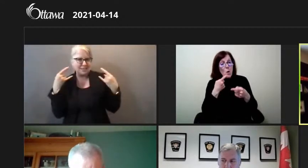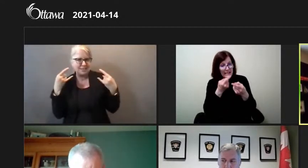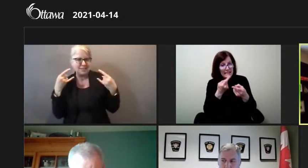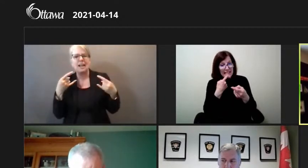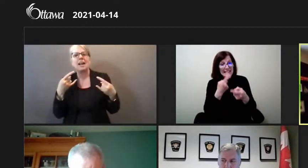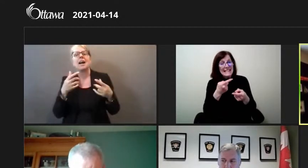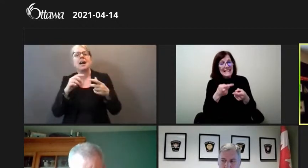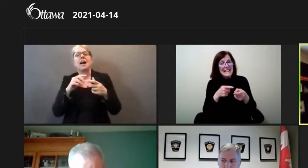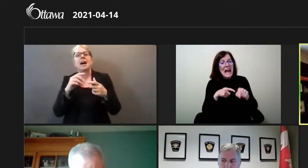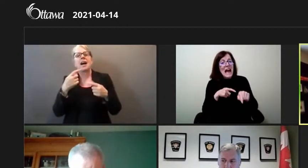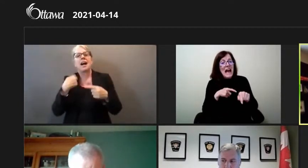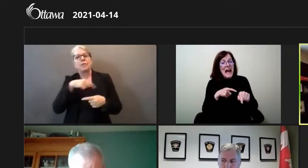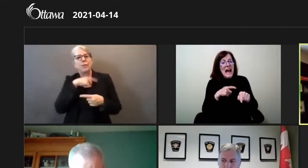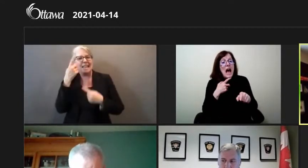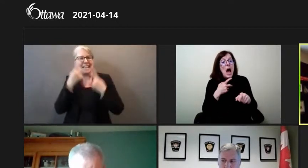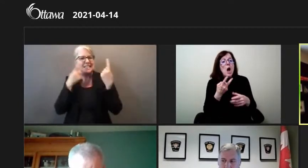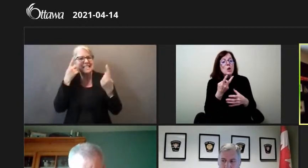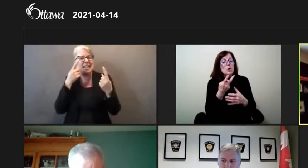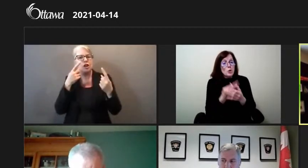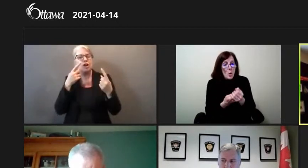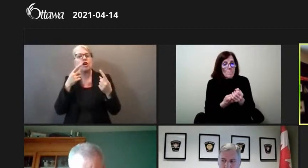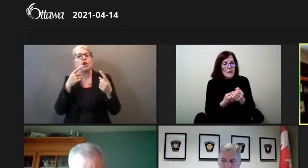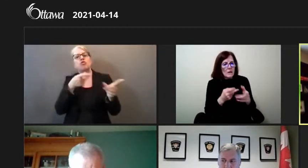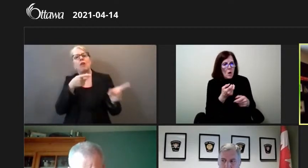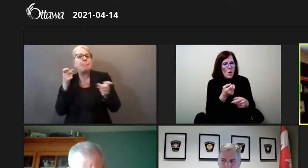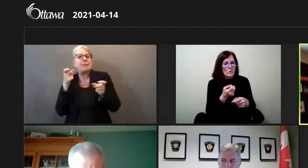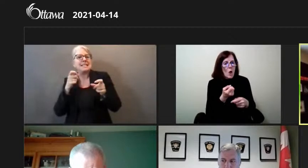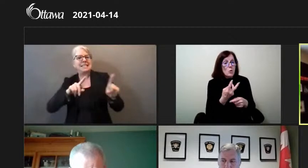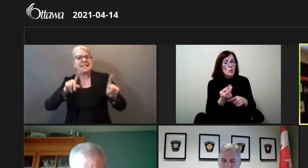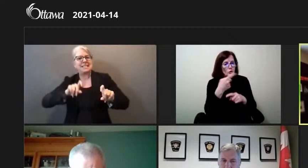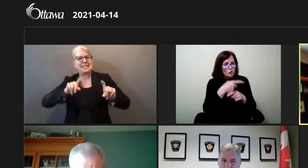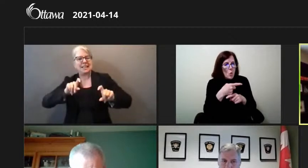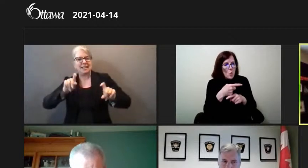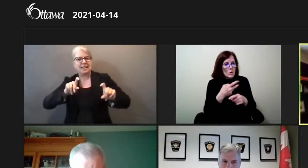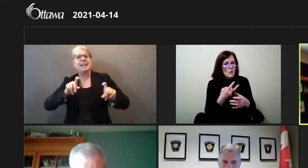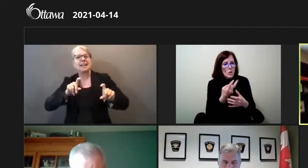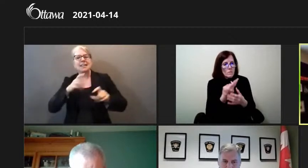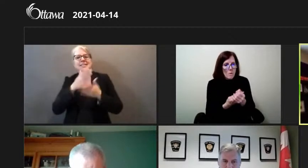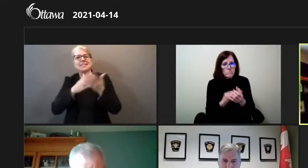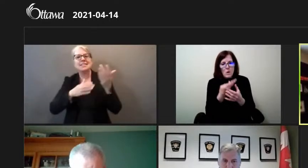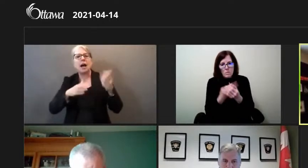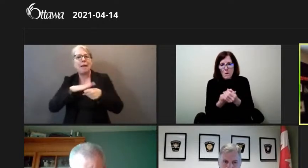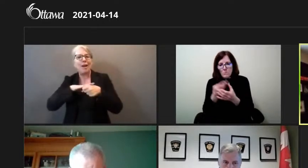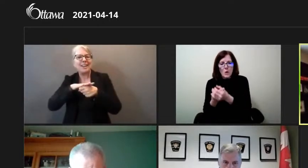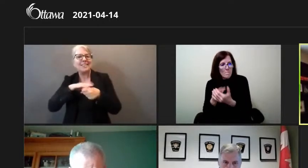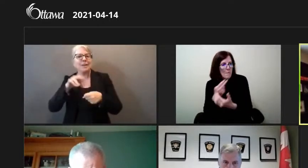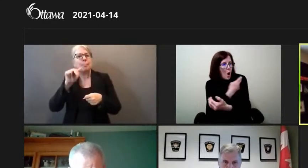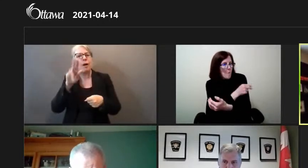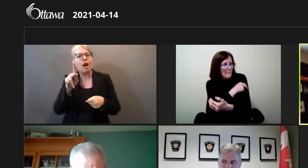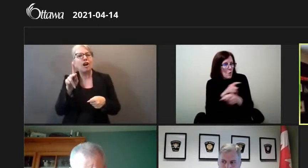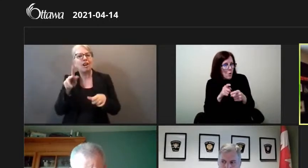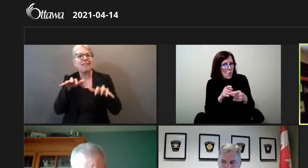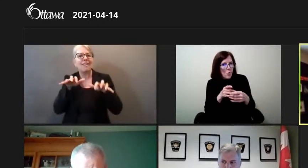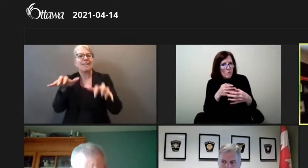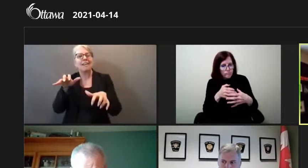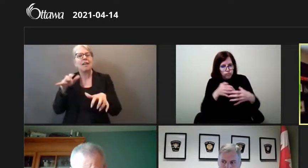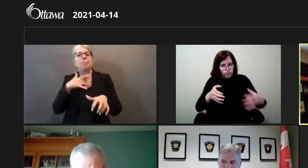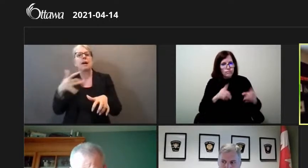we considered rapid testing at some of these areas, these parks that are perennially busy at